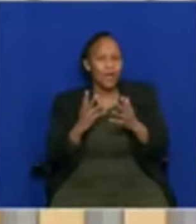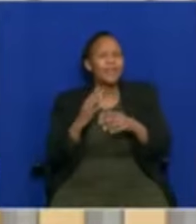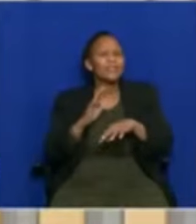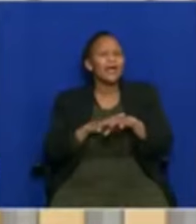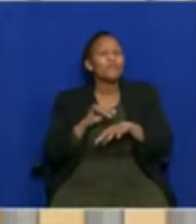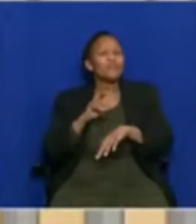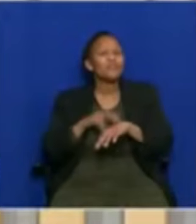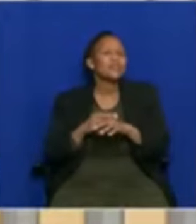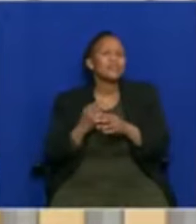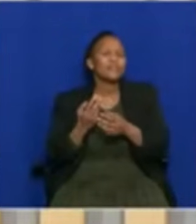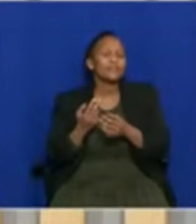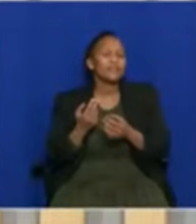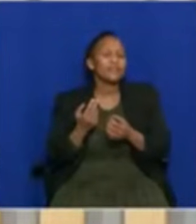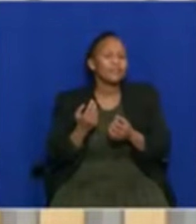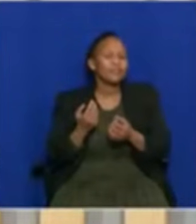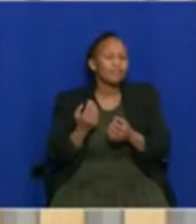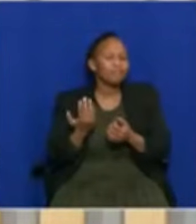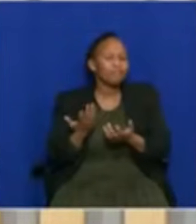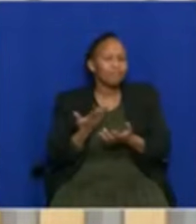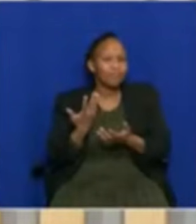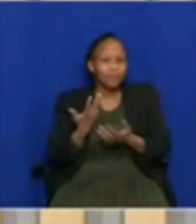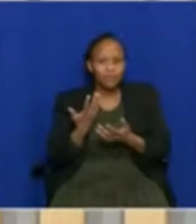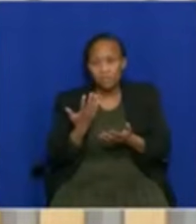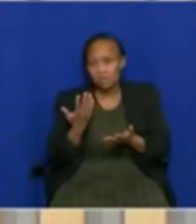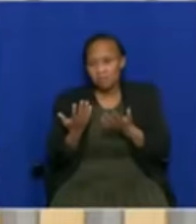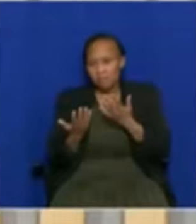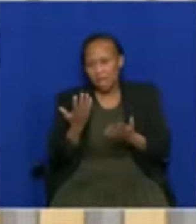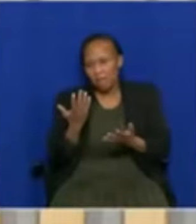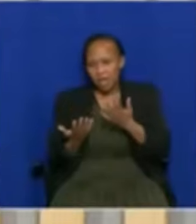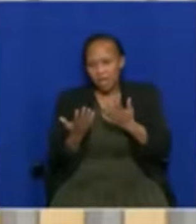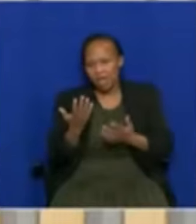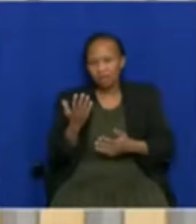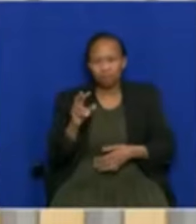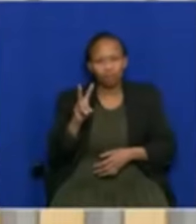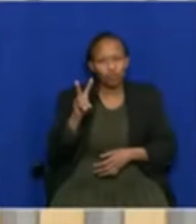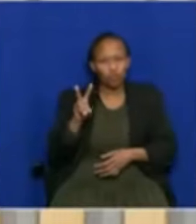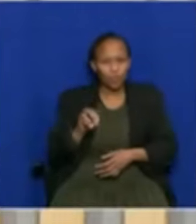Perhaps 20 minutes. 20 minutes.